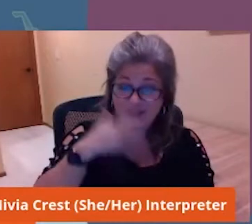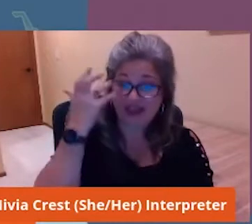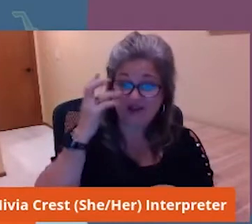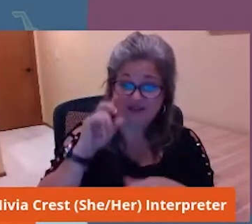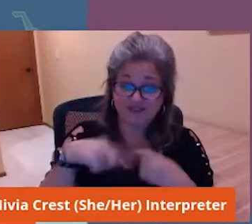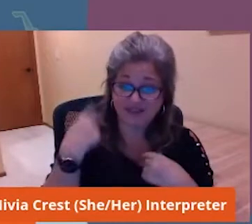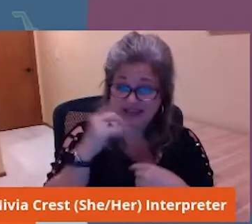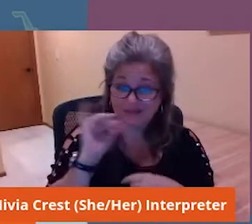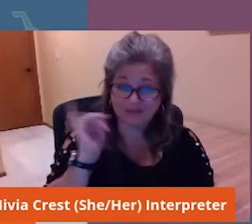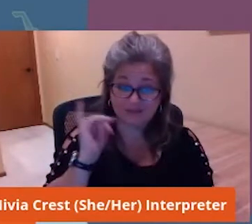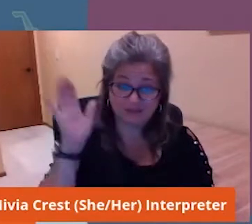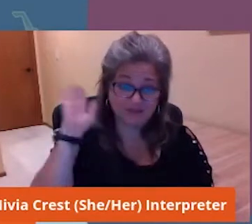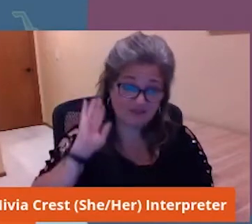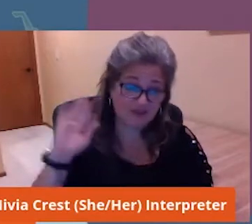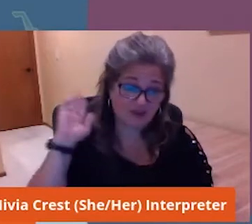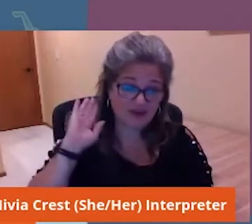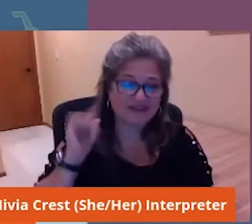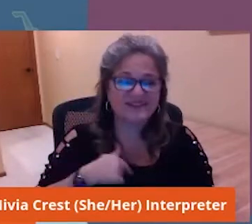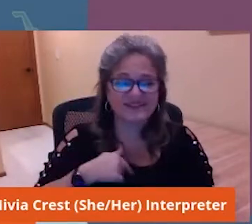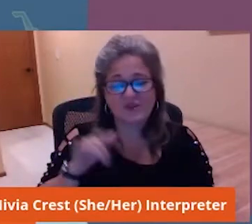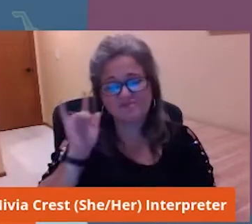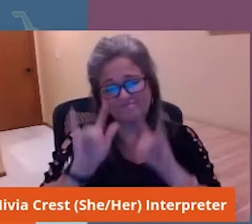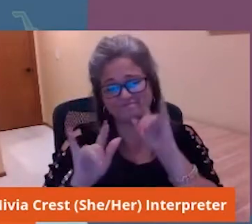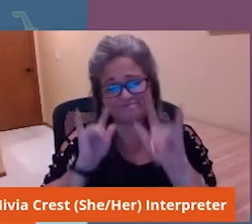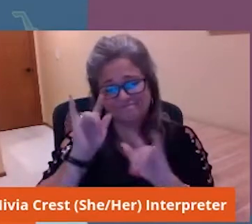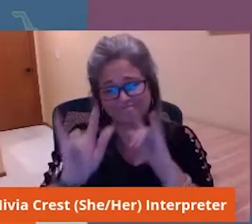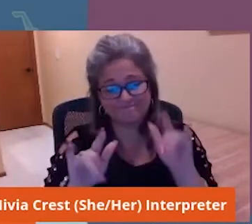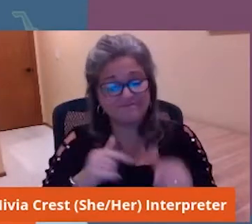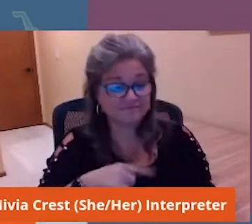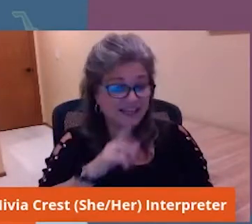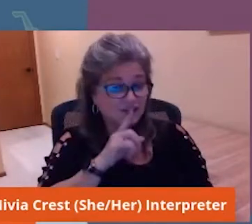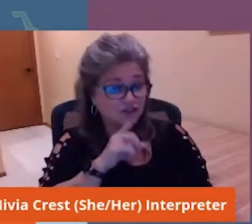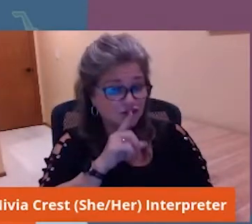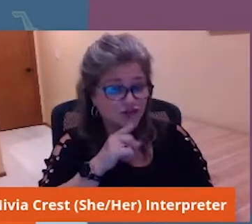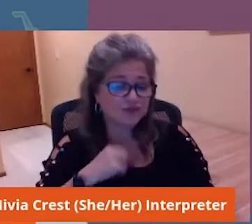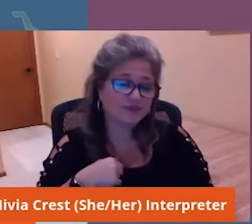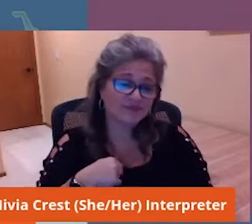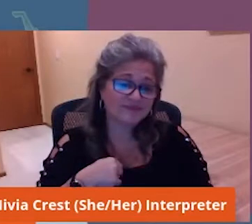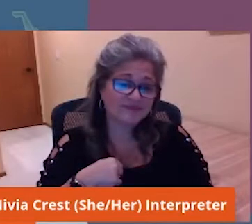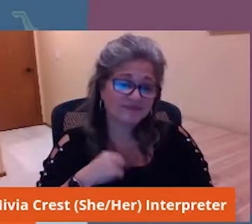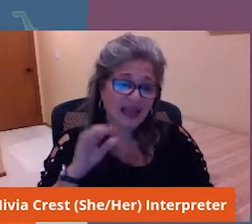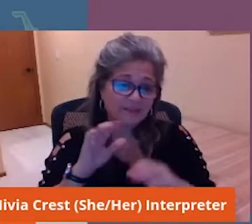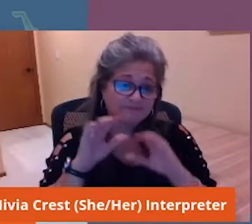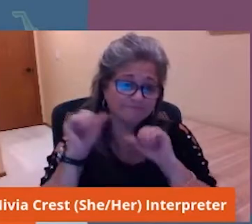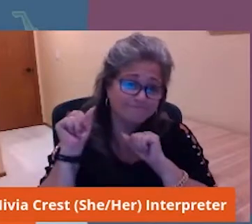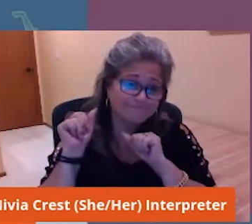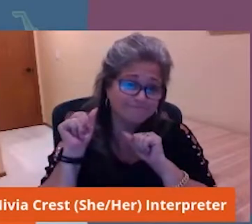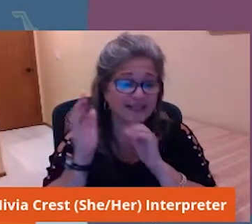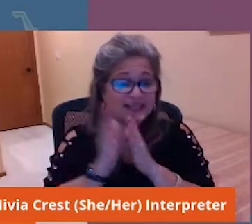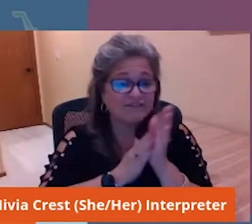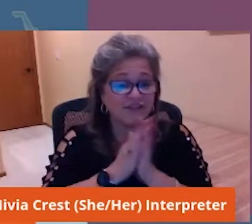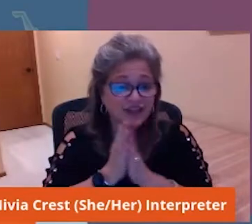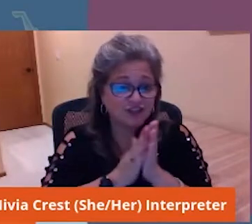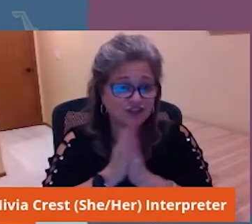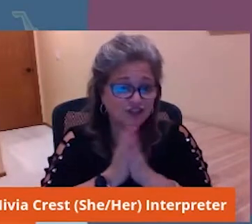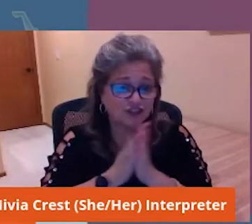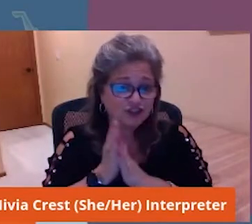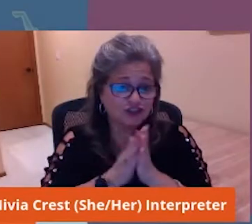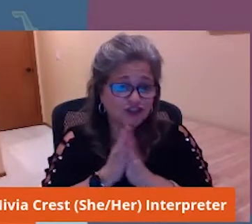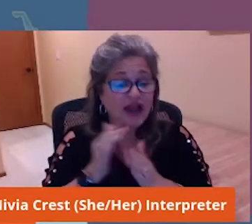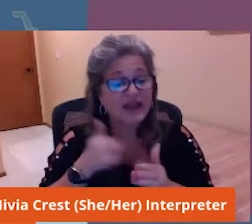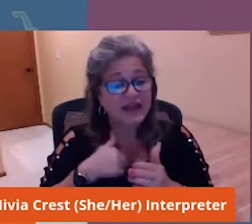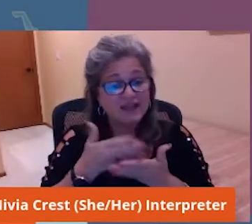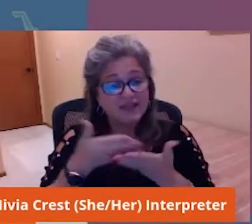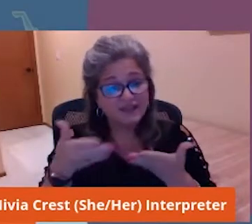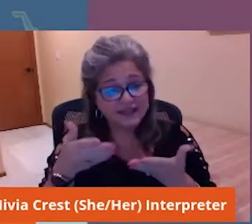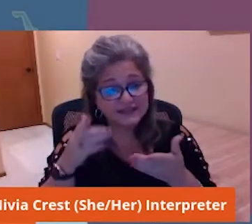So, send you lots of love. It's true. I'm going off on an adventure. Had some stuff happen